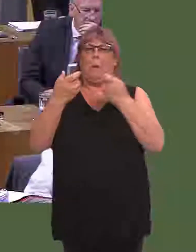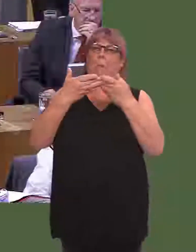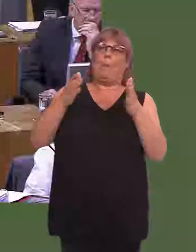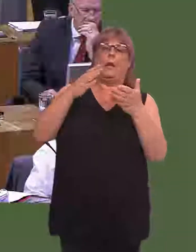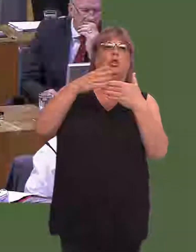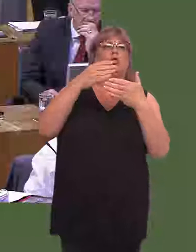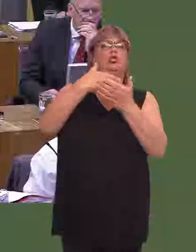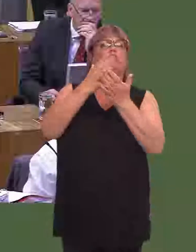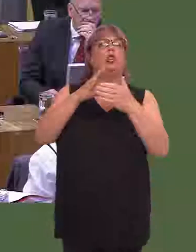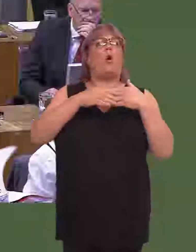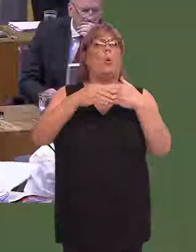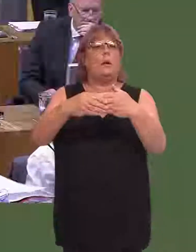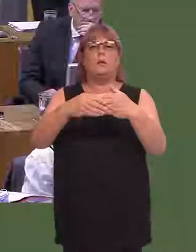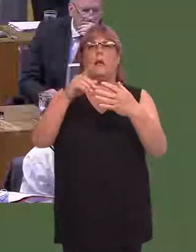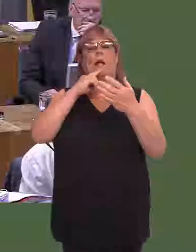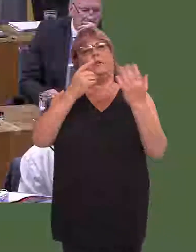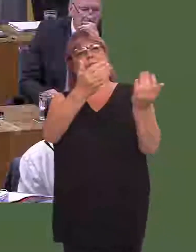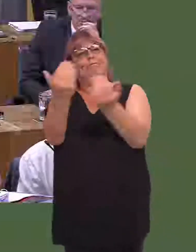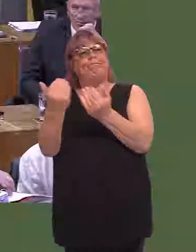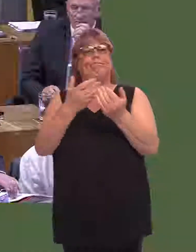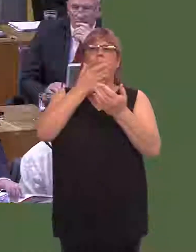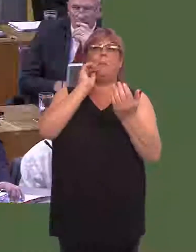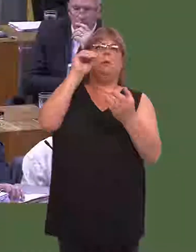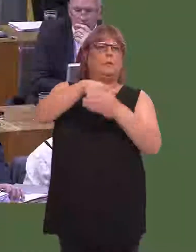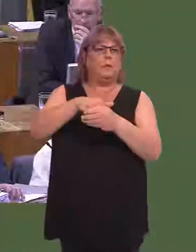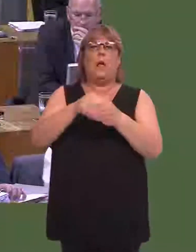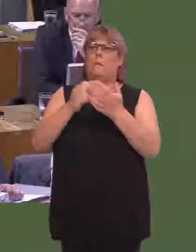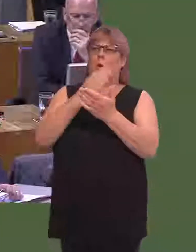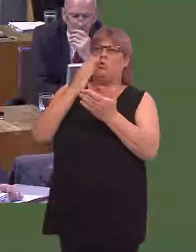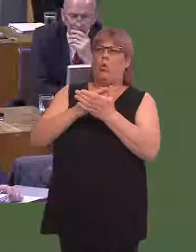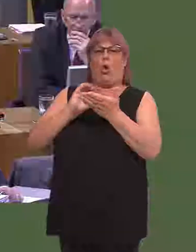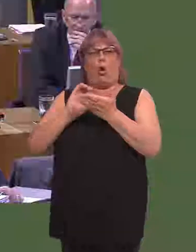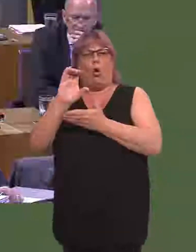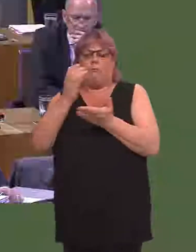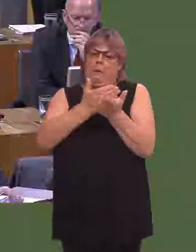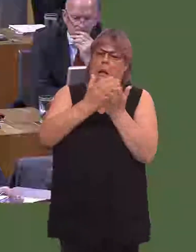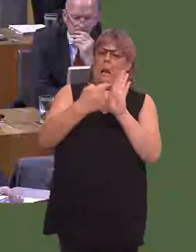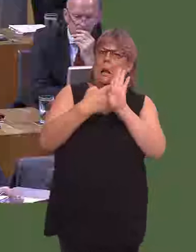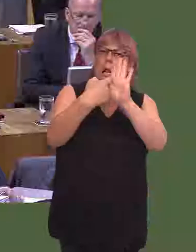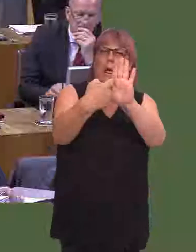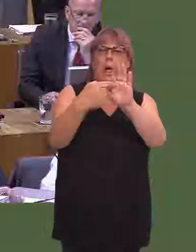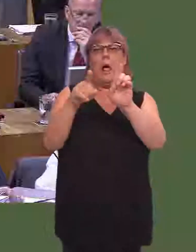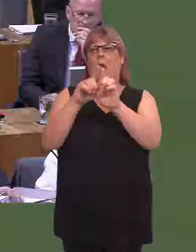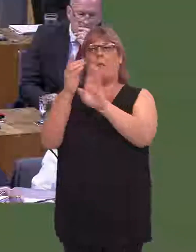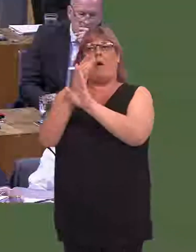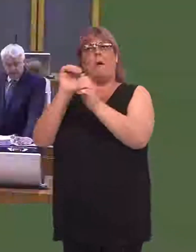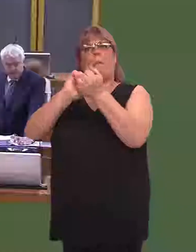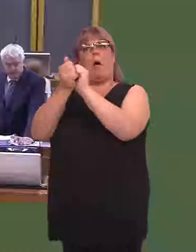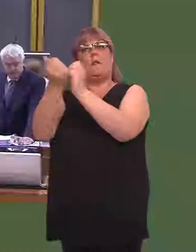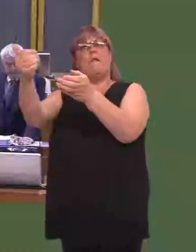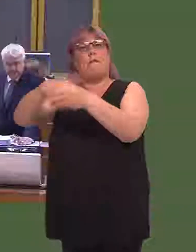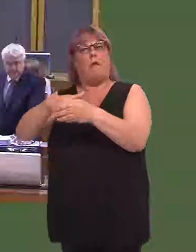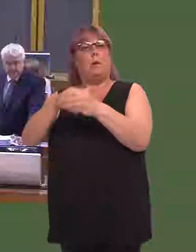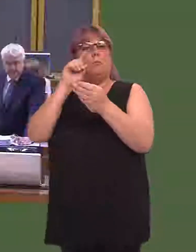public shareholdings and to promote the public interest more widely, and that post will ensure there's transparency about costs and the performance of